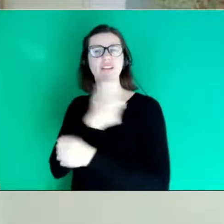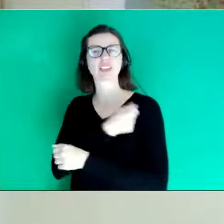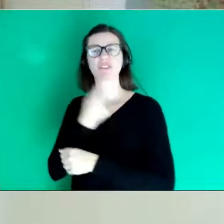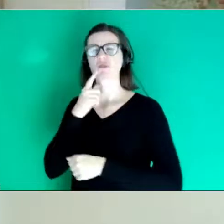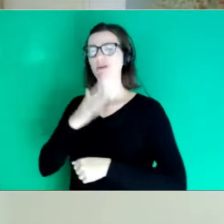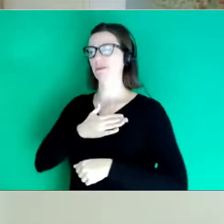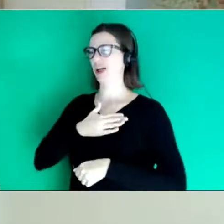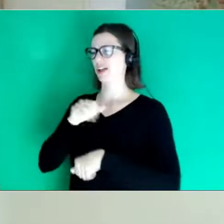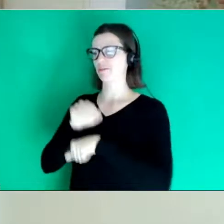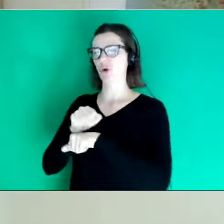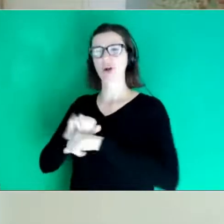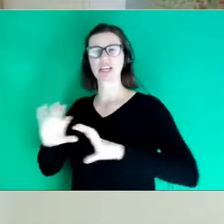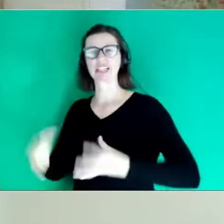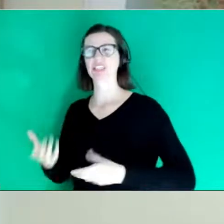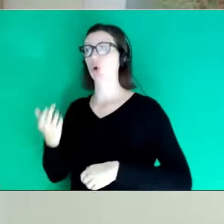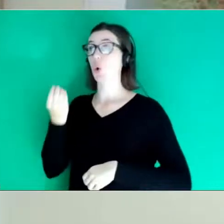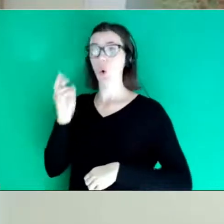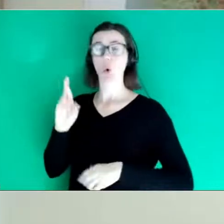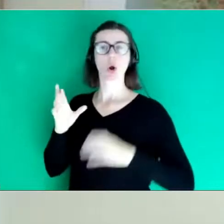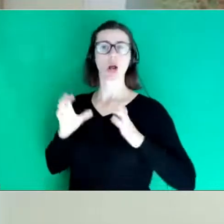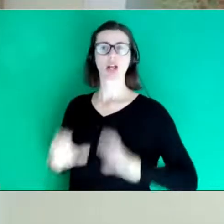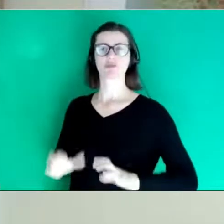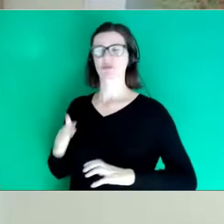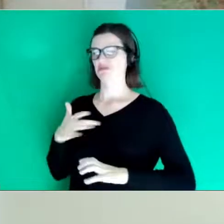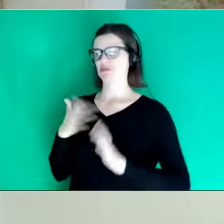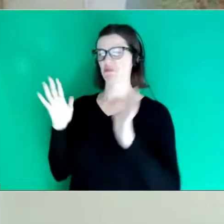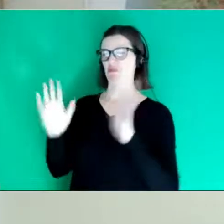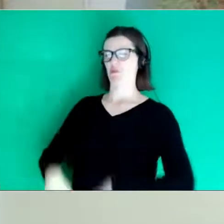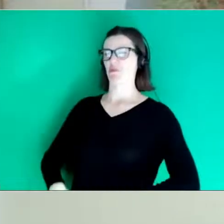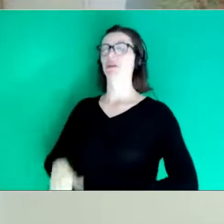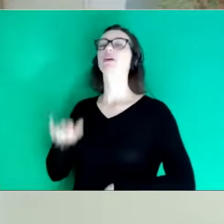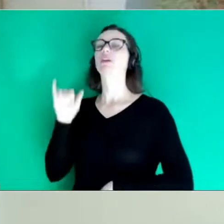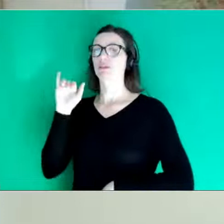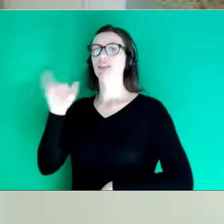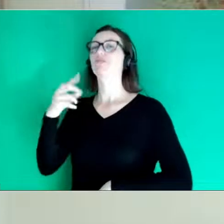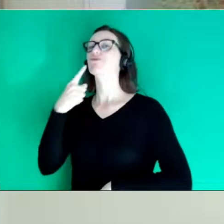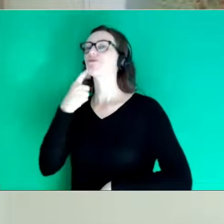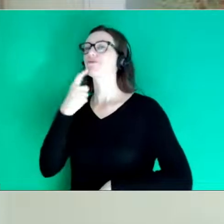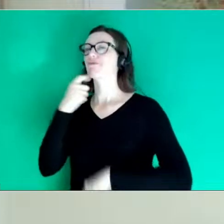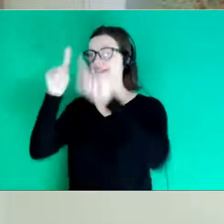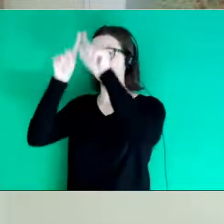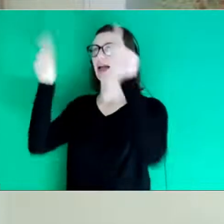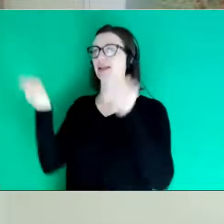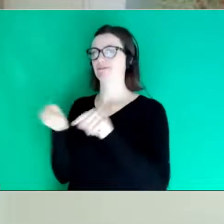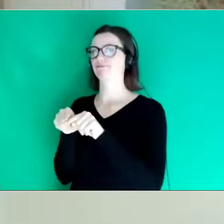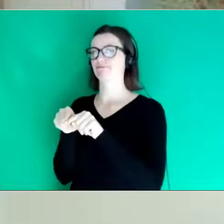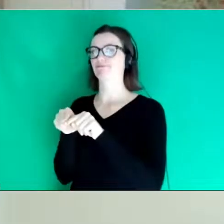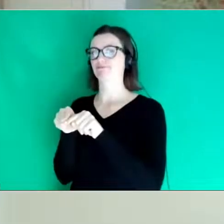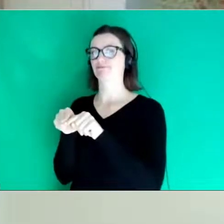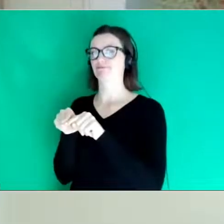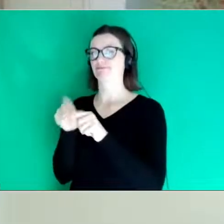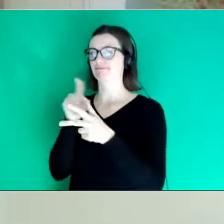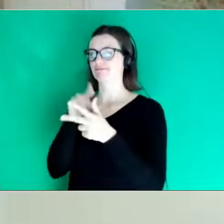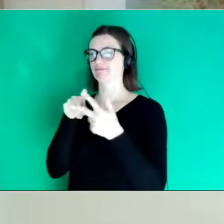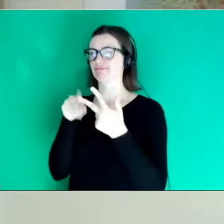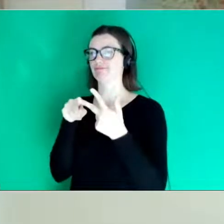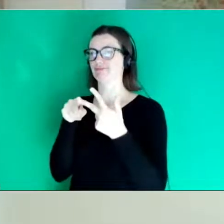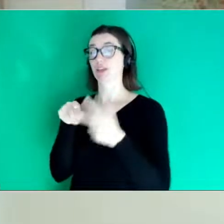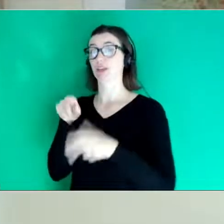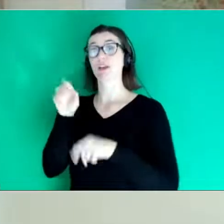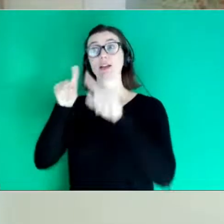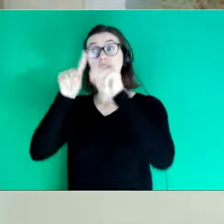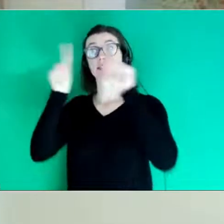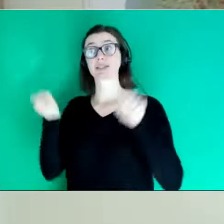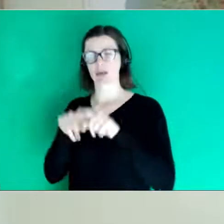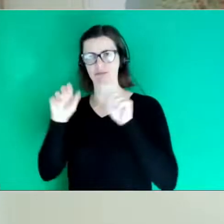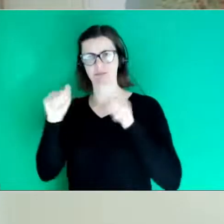employees or my patrons, that would be the red sign. And the signs are large enough to be seen by on the street level.